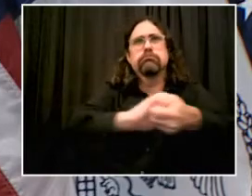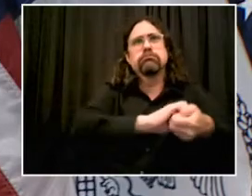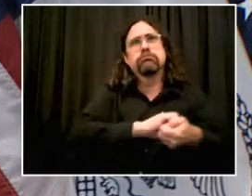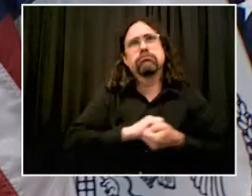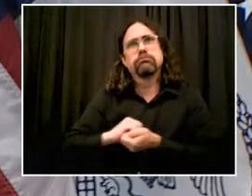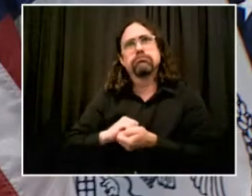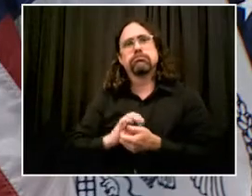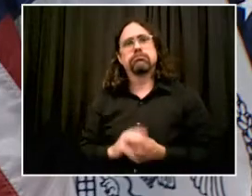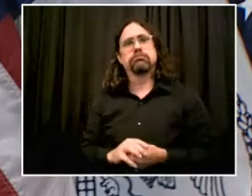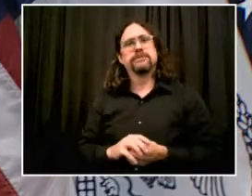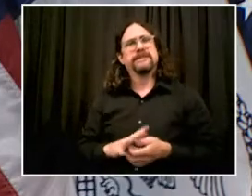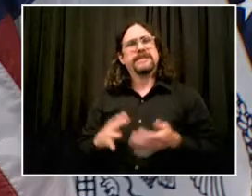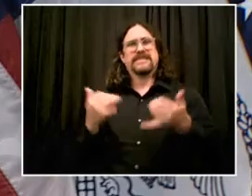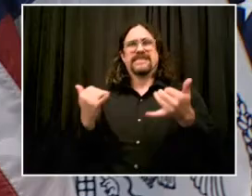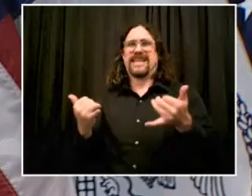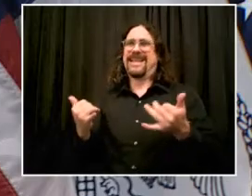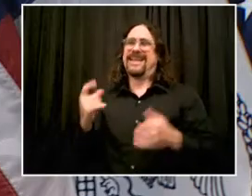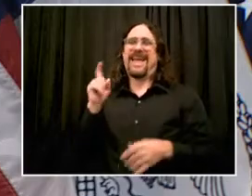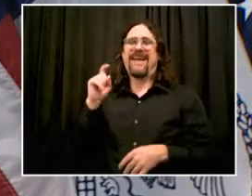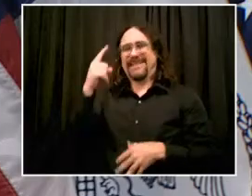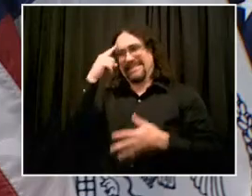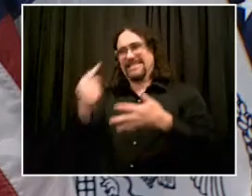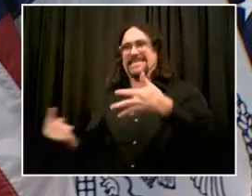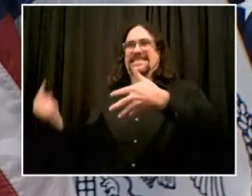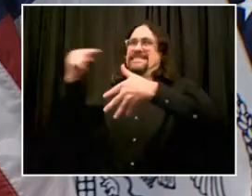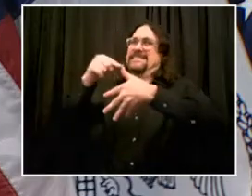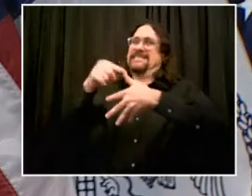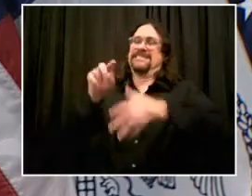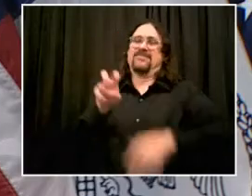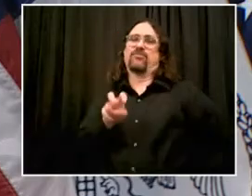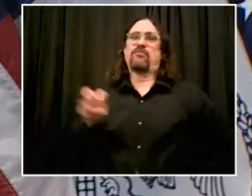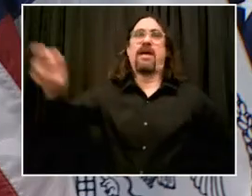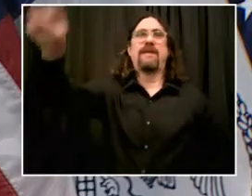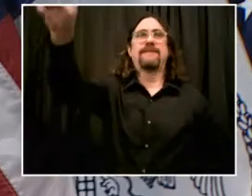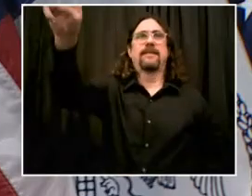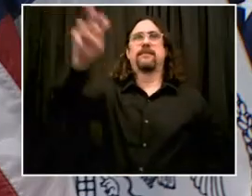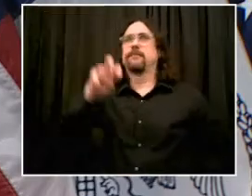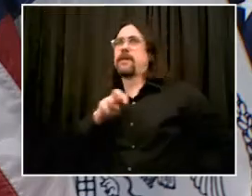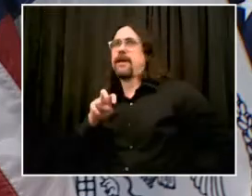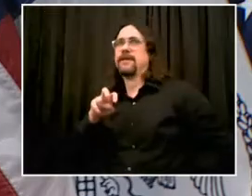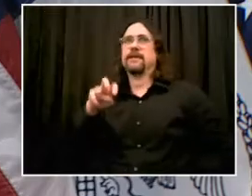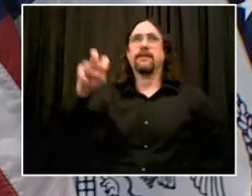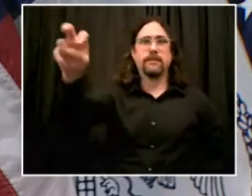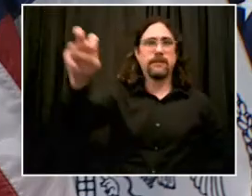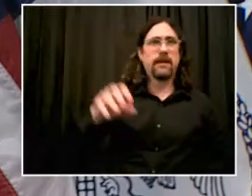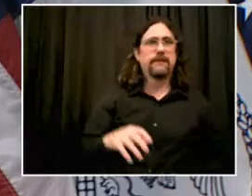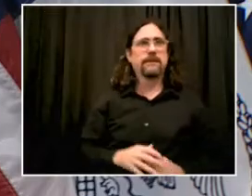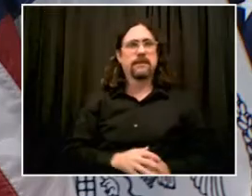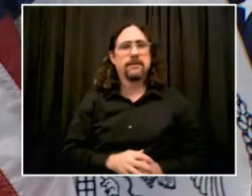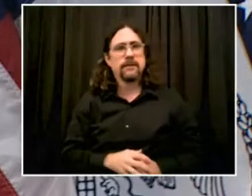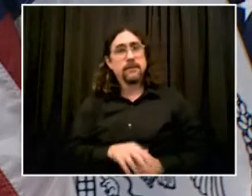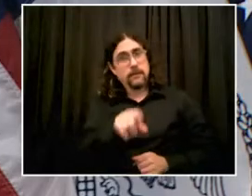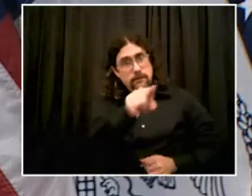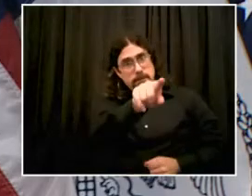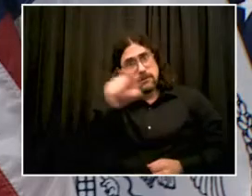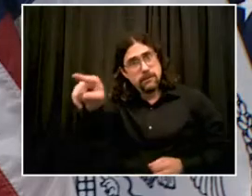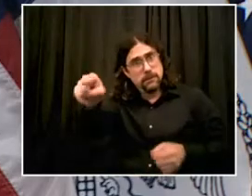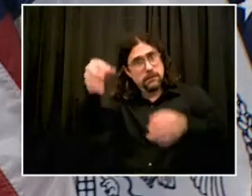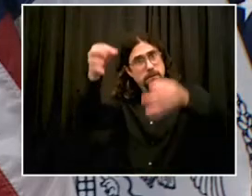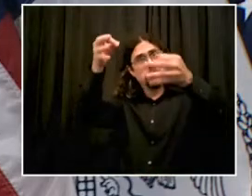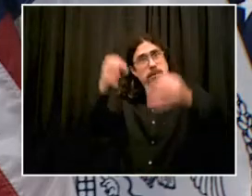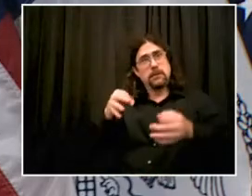come back, show the same strength and discipline you've shown in so many other things. Do this for yourself, do it for your family, do it for your